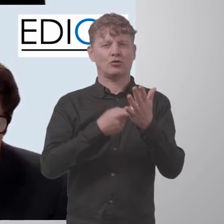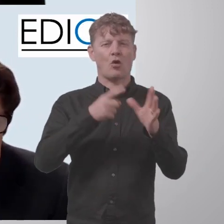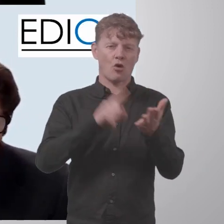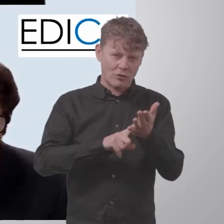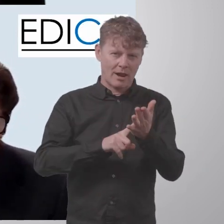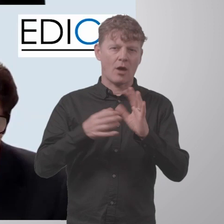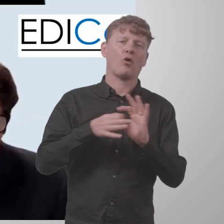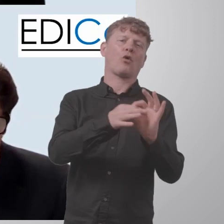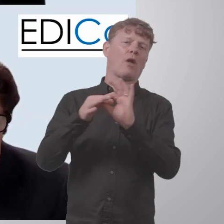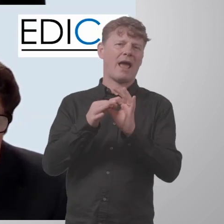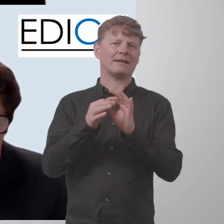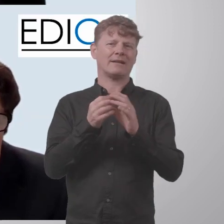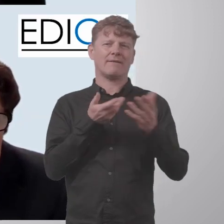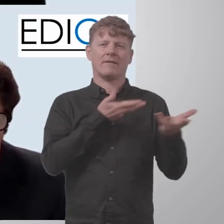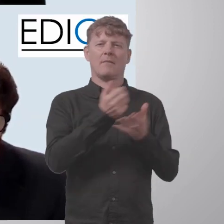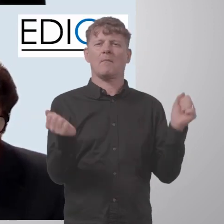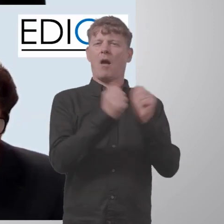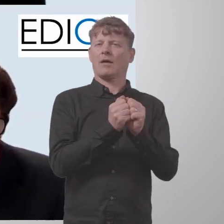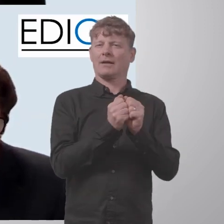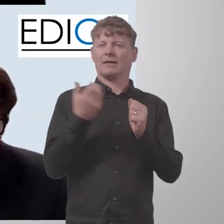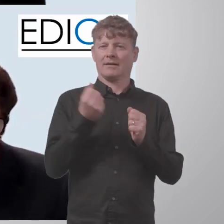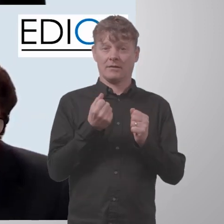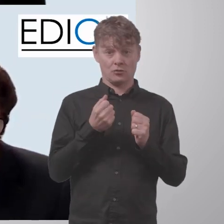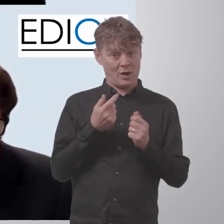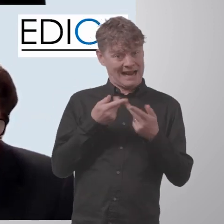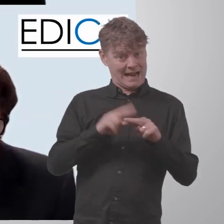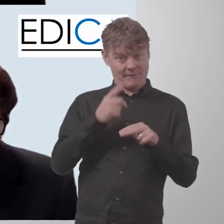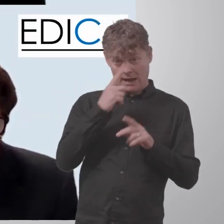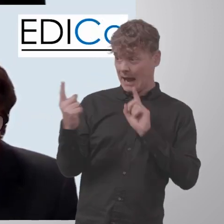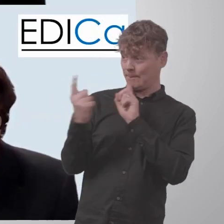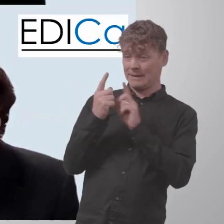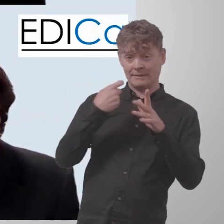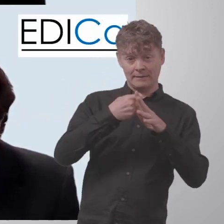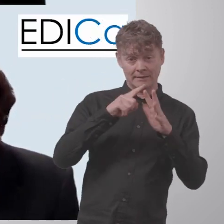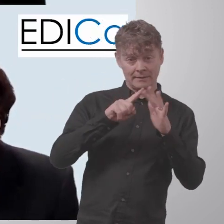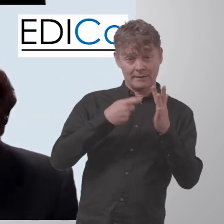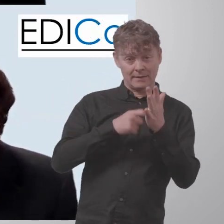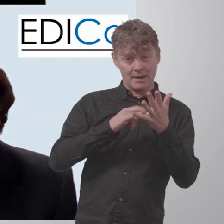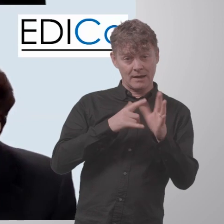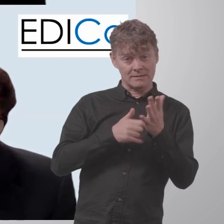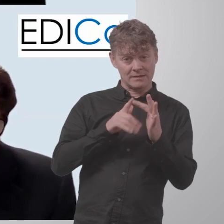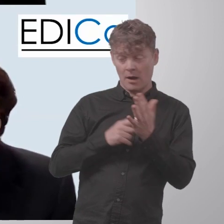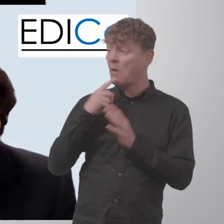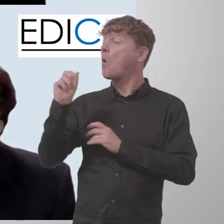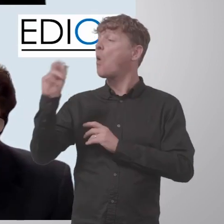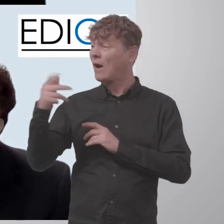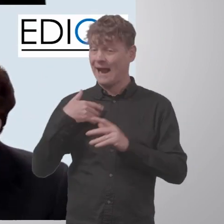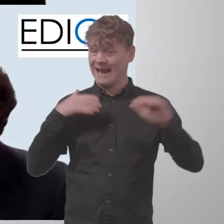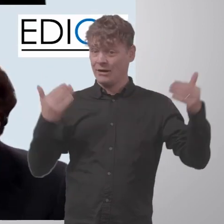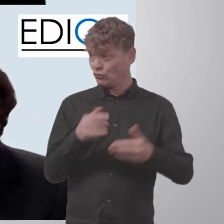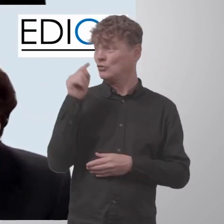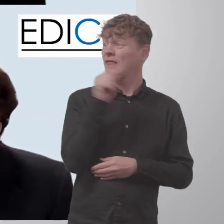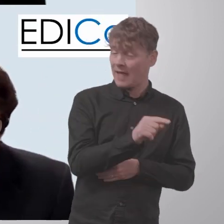was speaking to Keir Starmer, I would say, if we introduce sectoral collective bargaining, then equalities must be